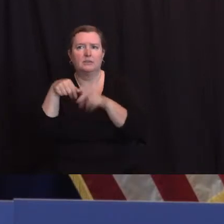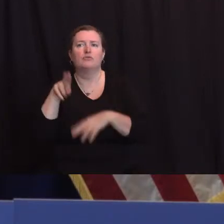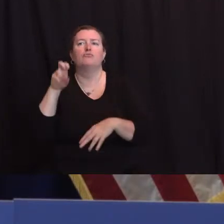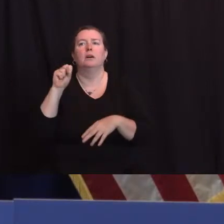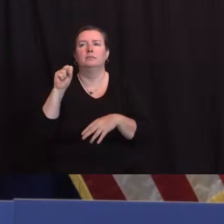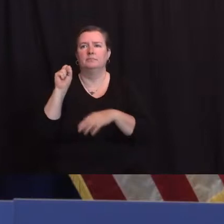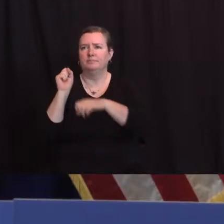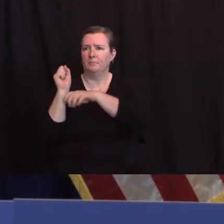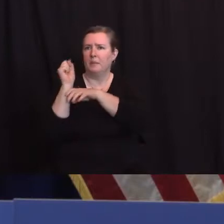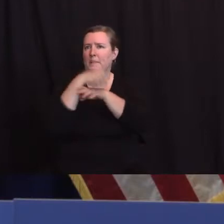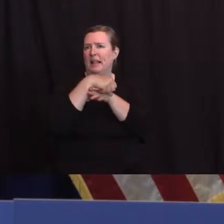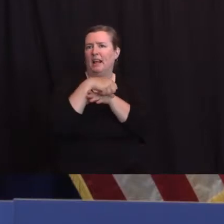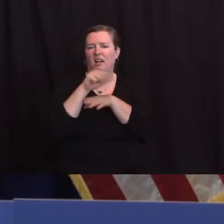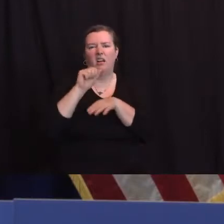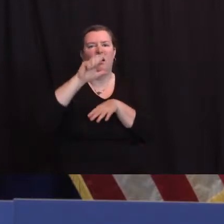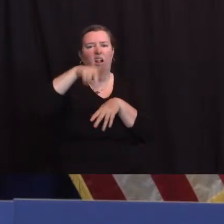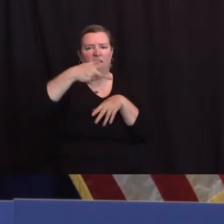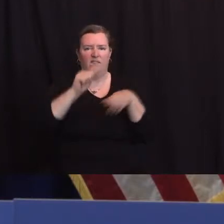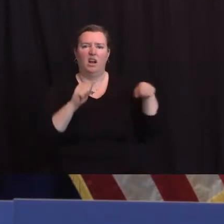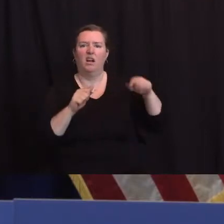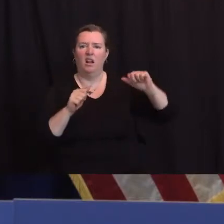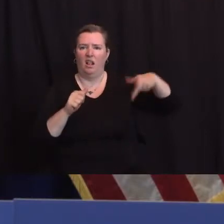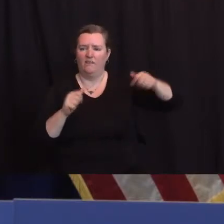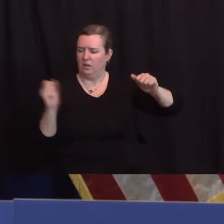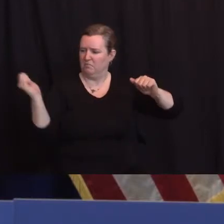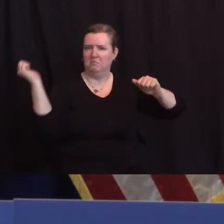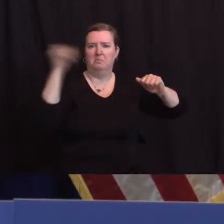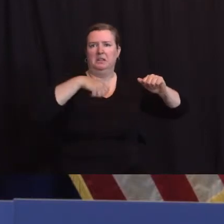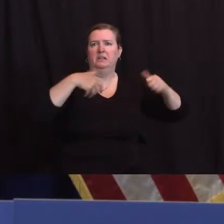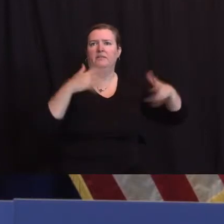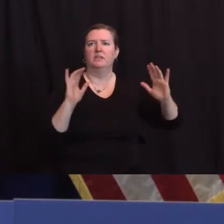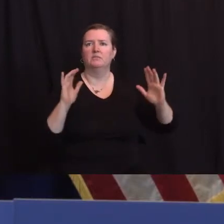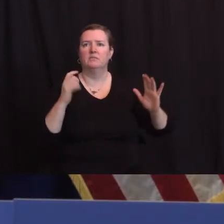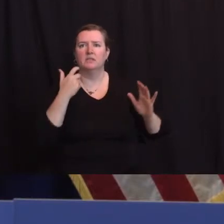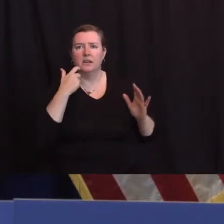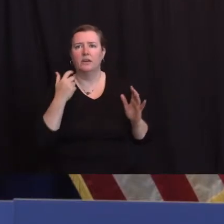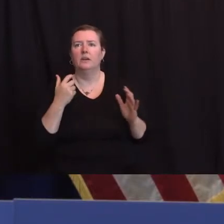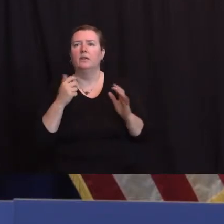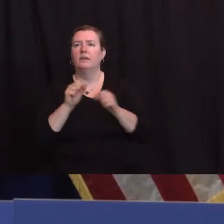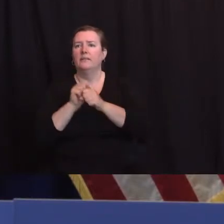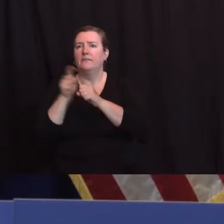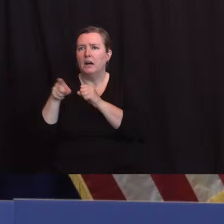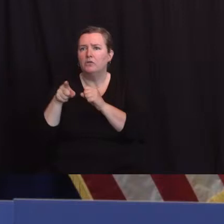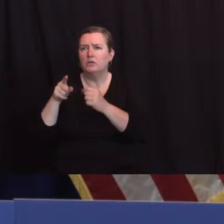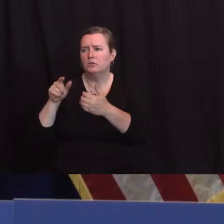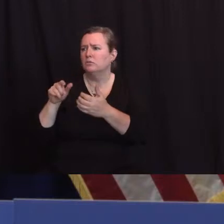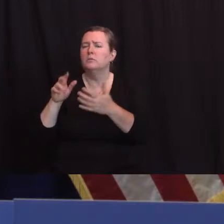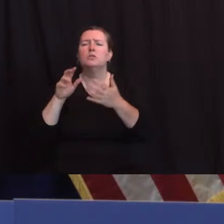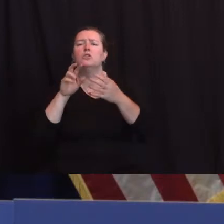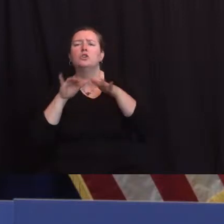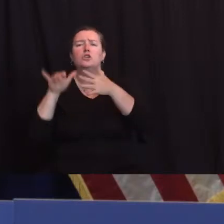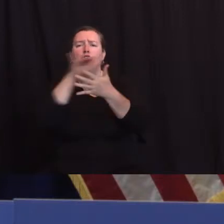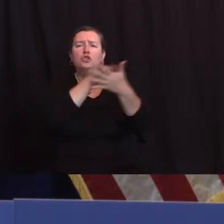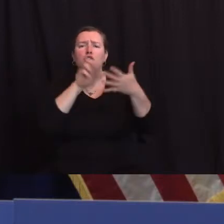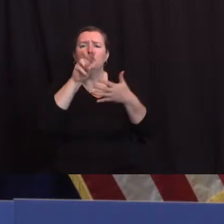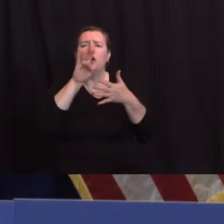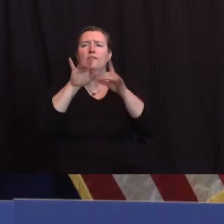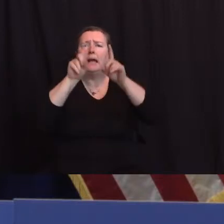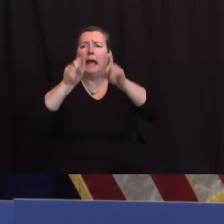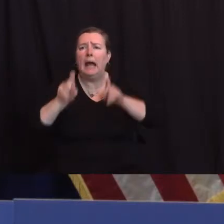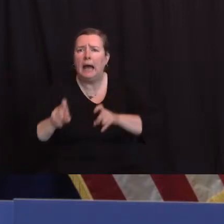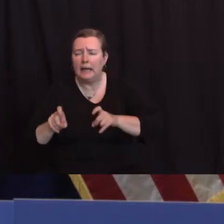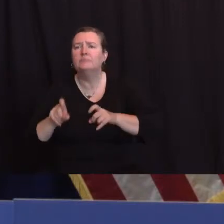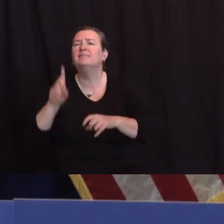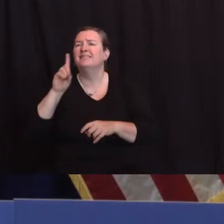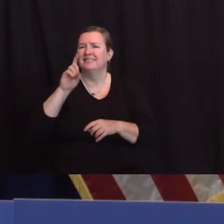variant. In our state, the latest variant surveillance report shows the proportion of the Delta variant sequenced